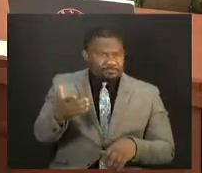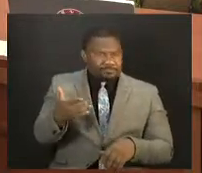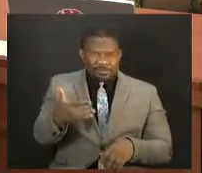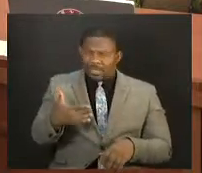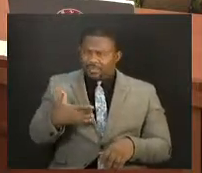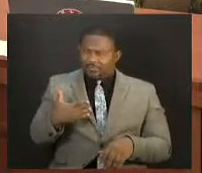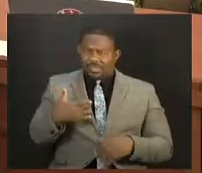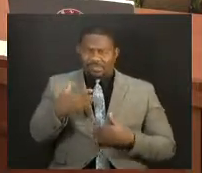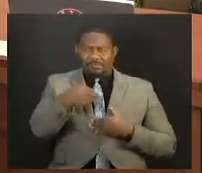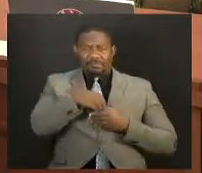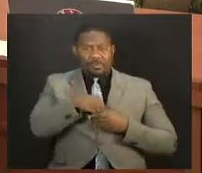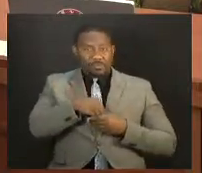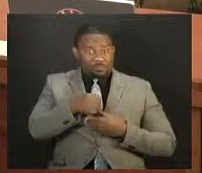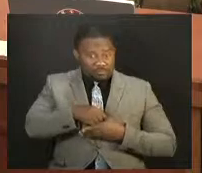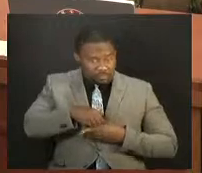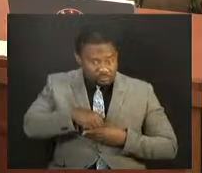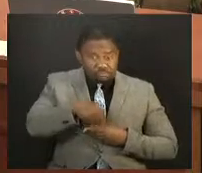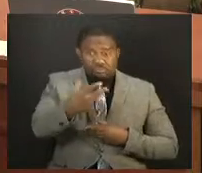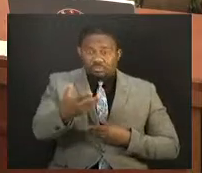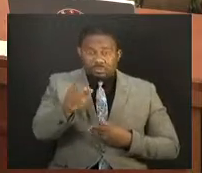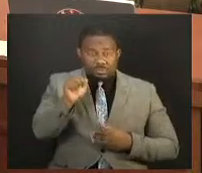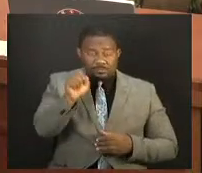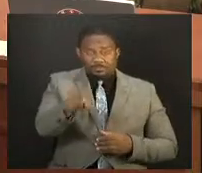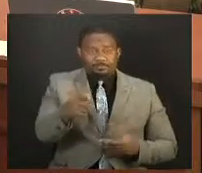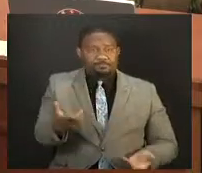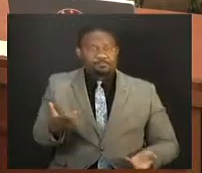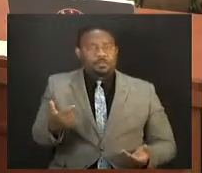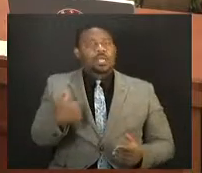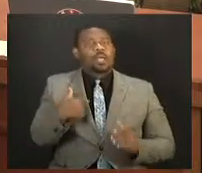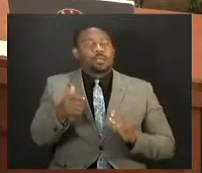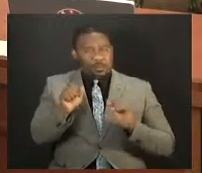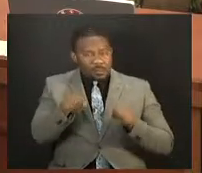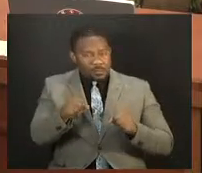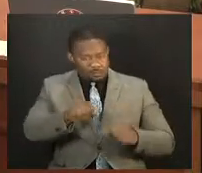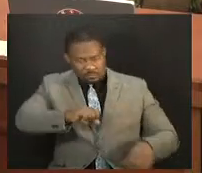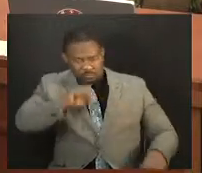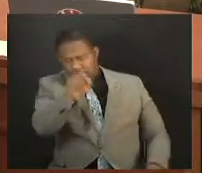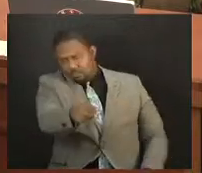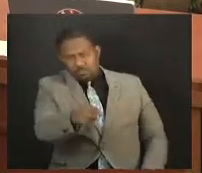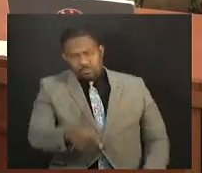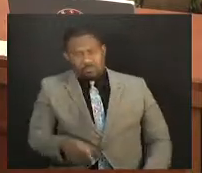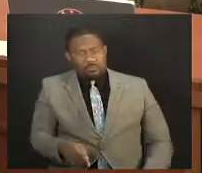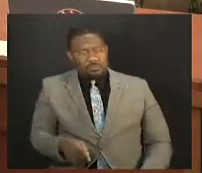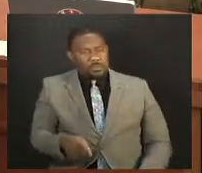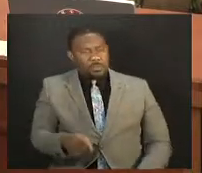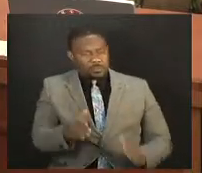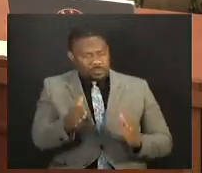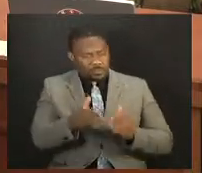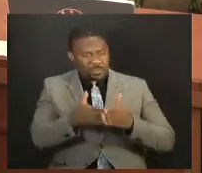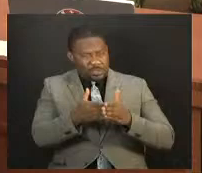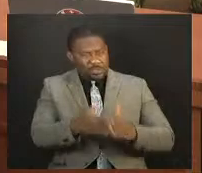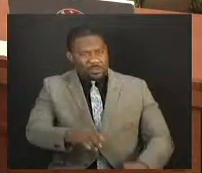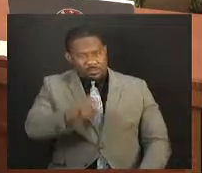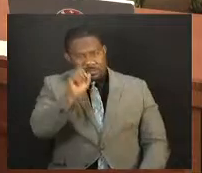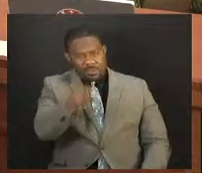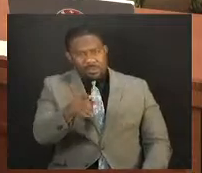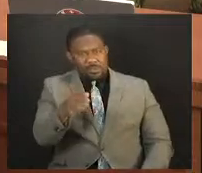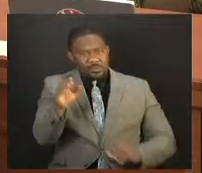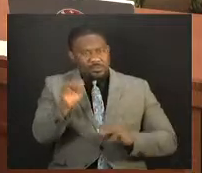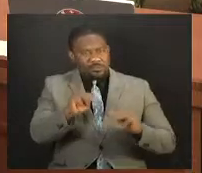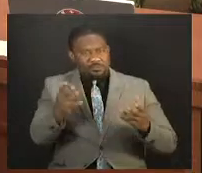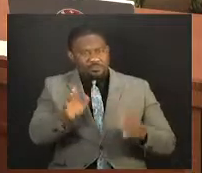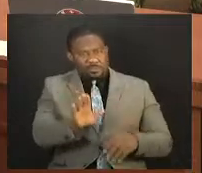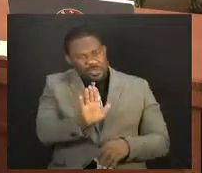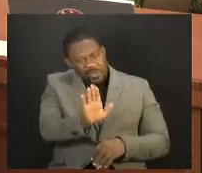person. I can actually ask the minority leader a question about a matter that is within